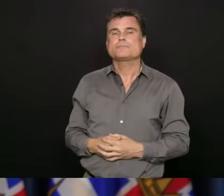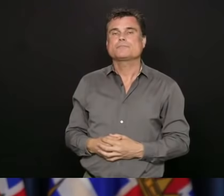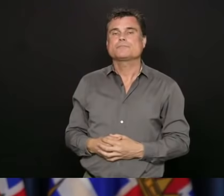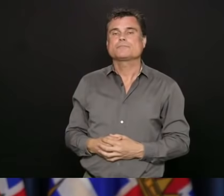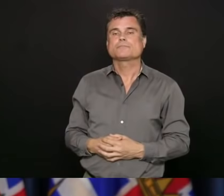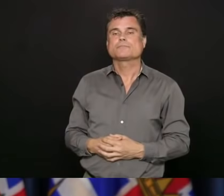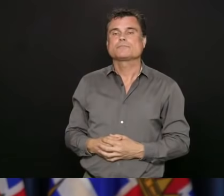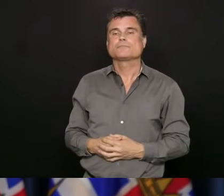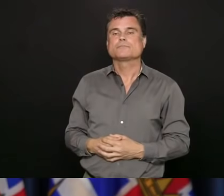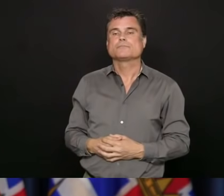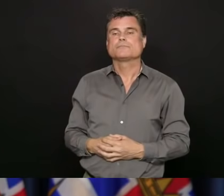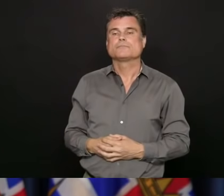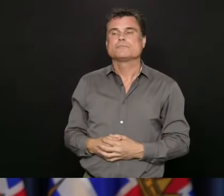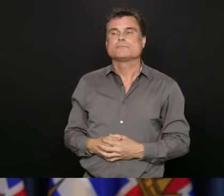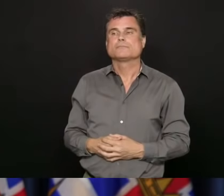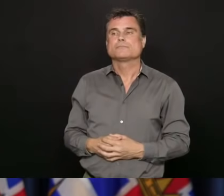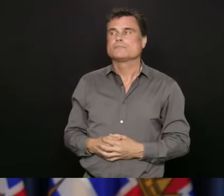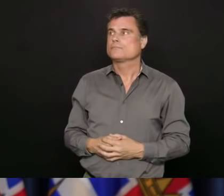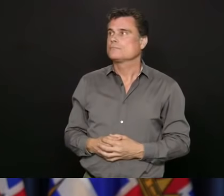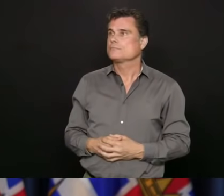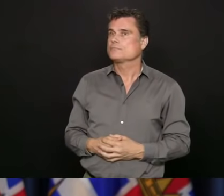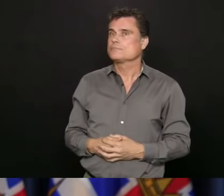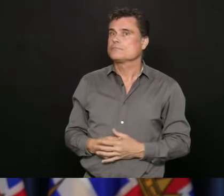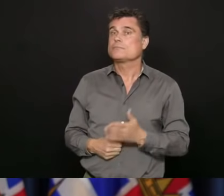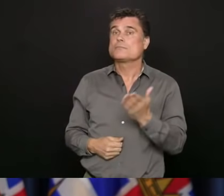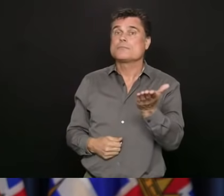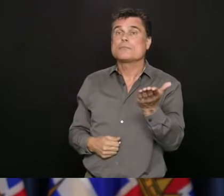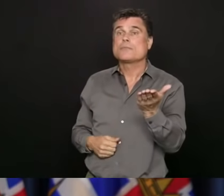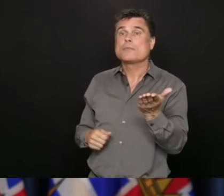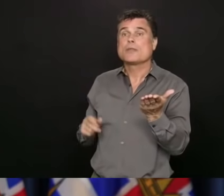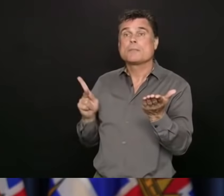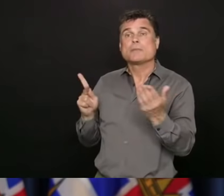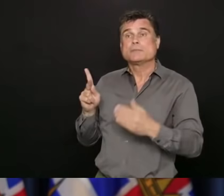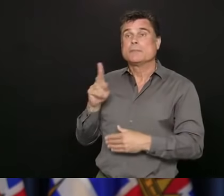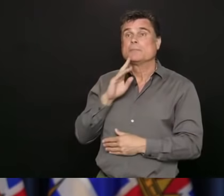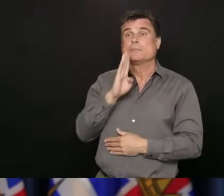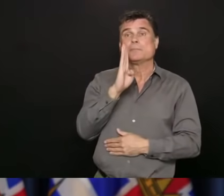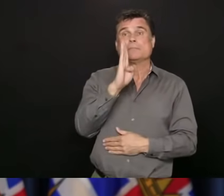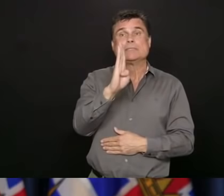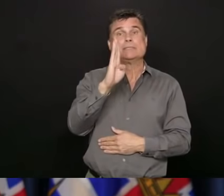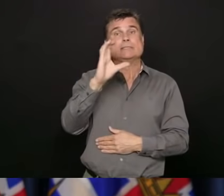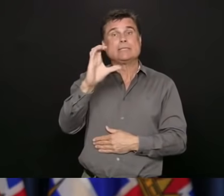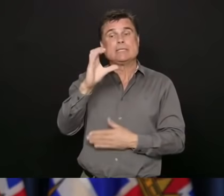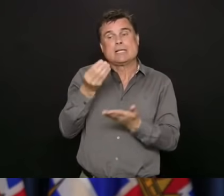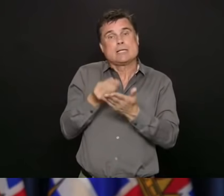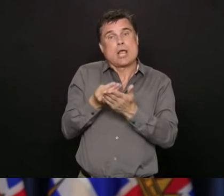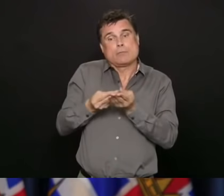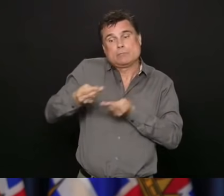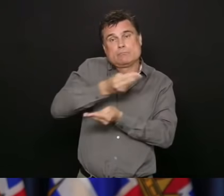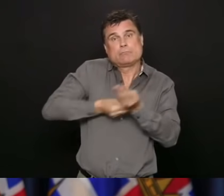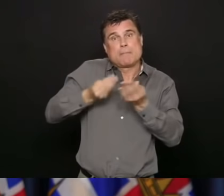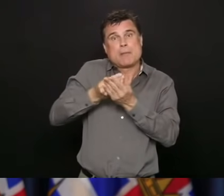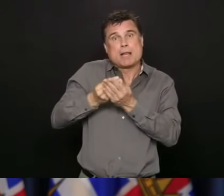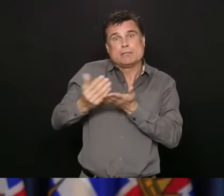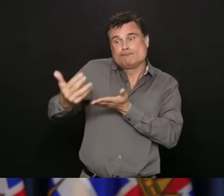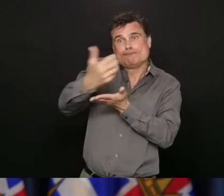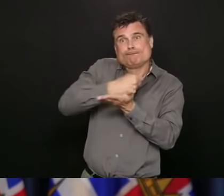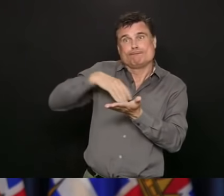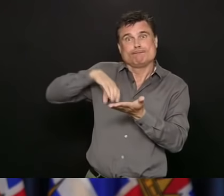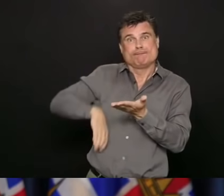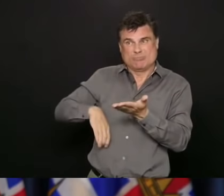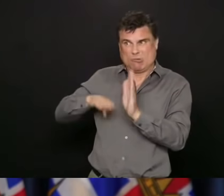BC's GDP is set to plummet by 7.3% in 2020, and that BC tourism will remain in, quote, a deep funk